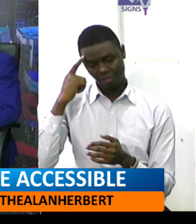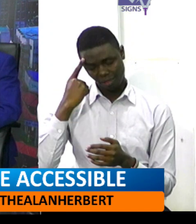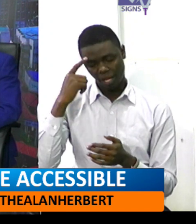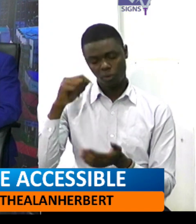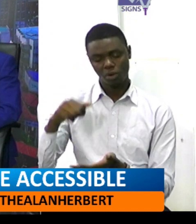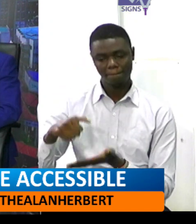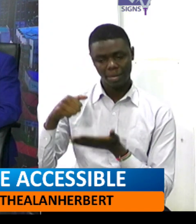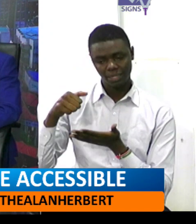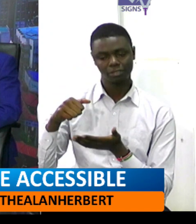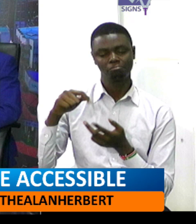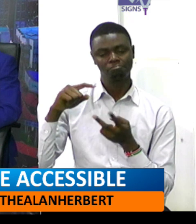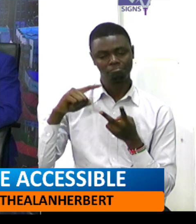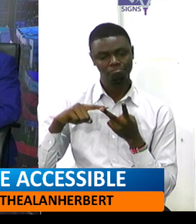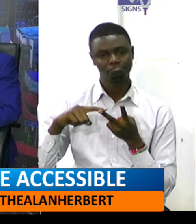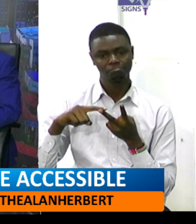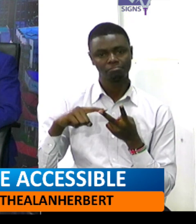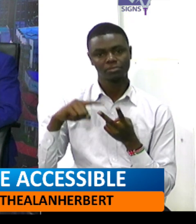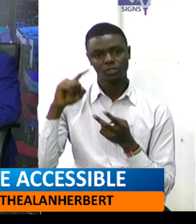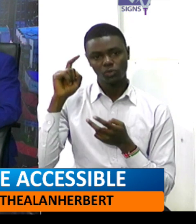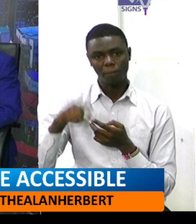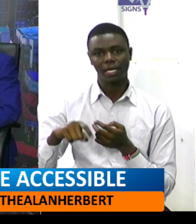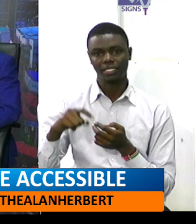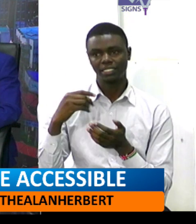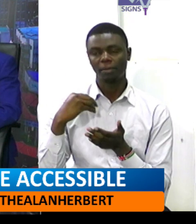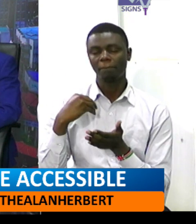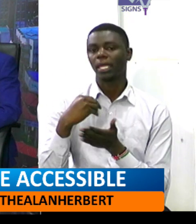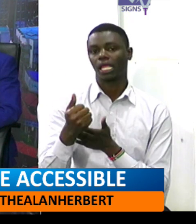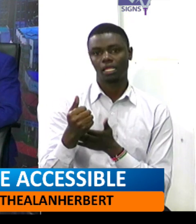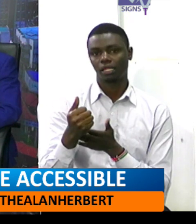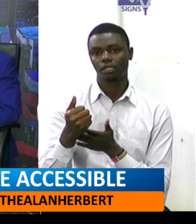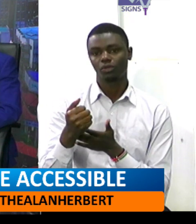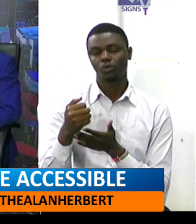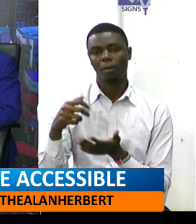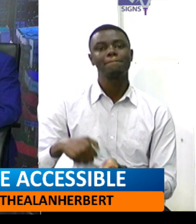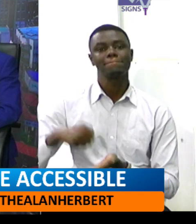budget, that you've got to be able to afford the product.